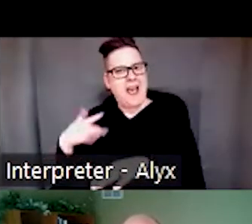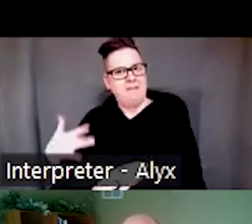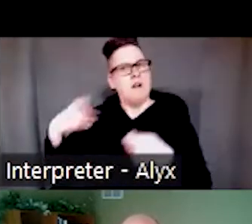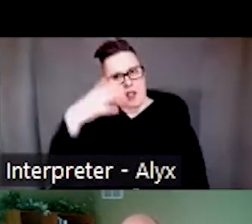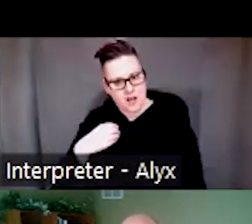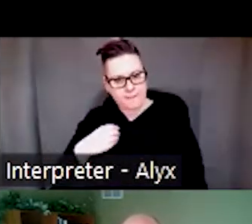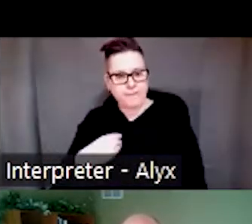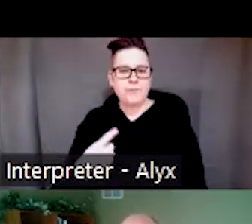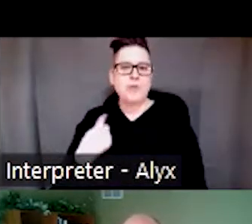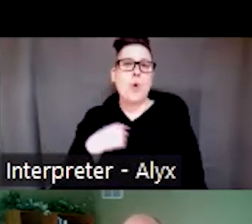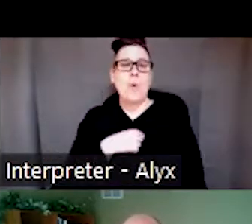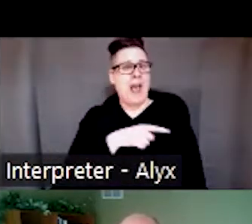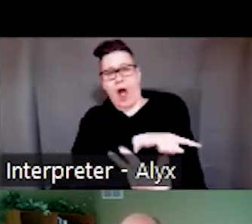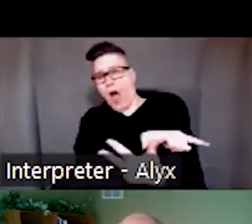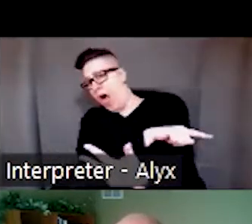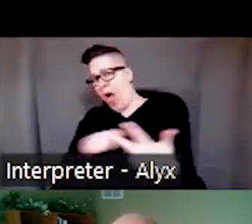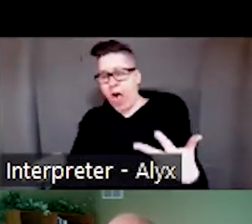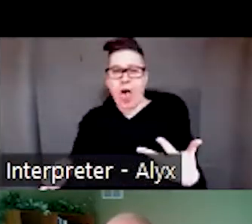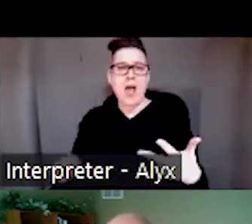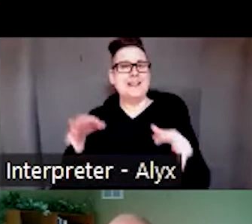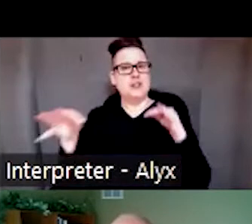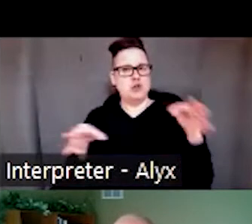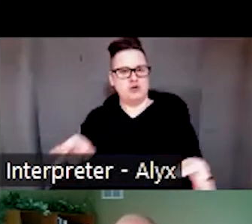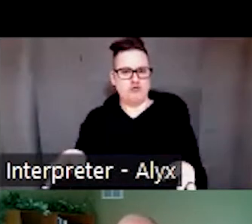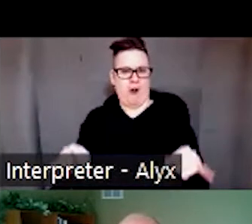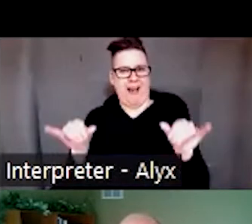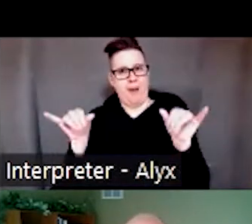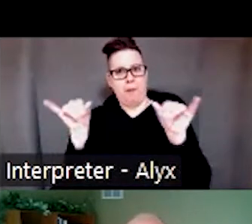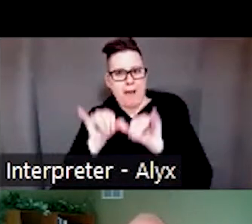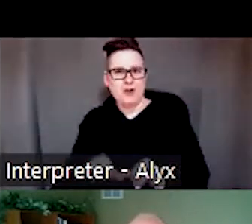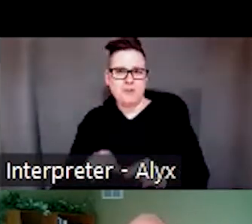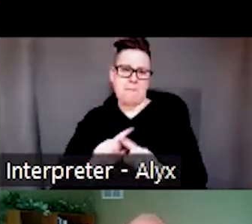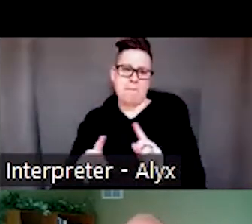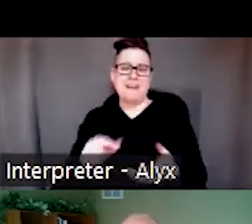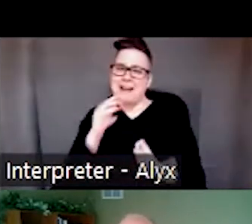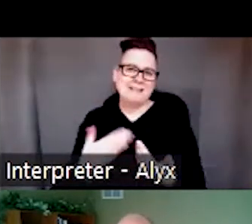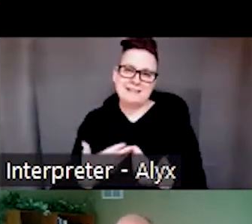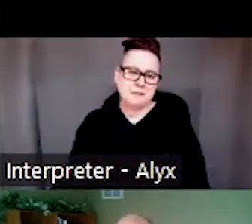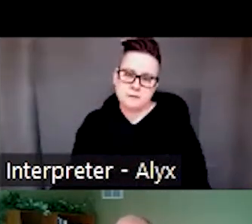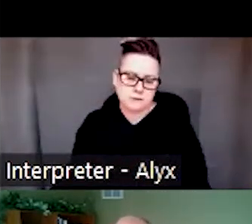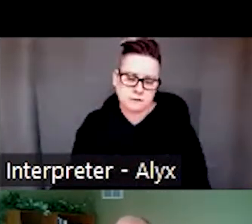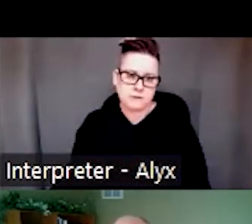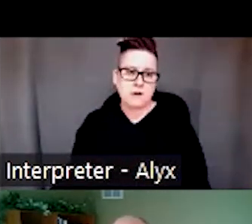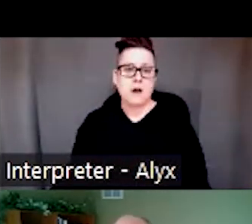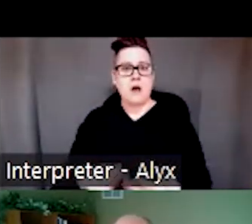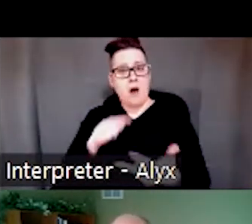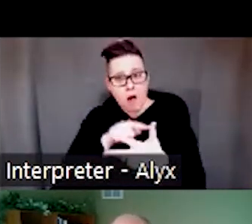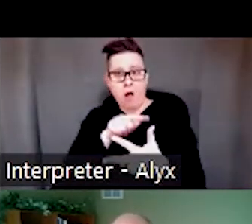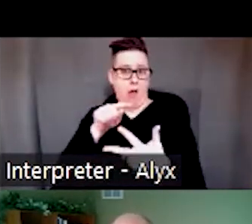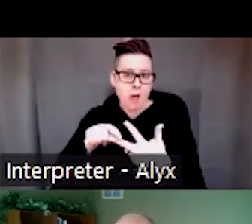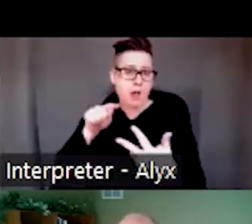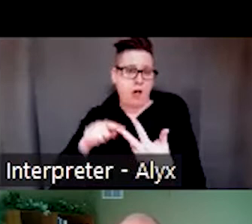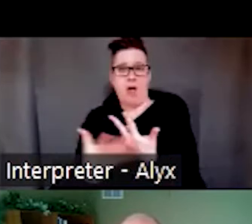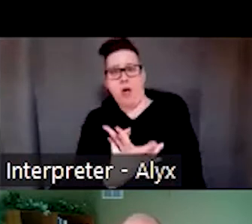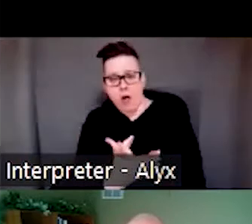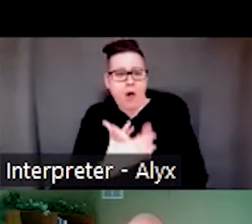to describe all of these things in quantitative terms, but it's no easy task to try to simultaneously keep in